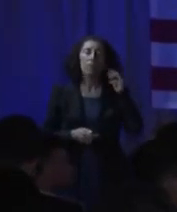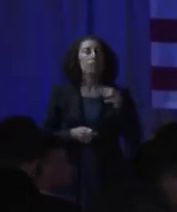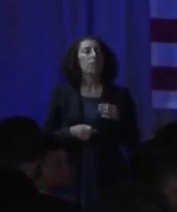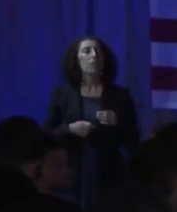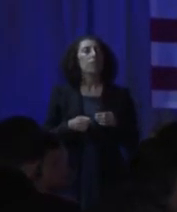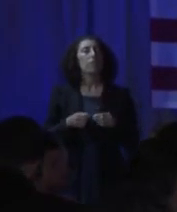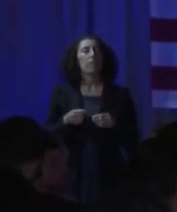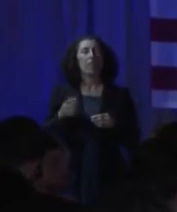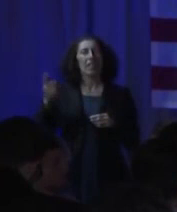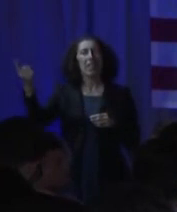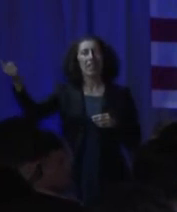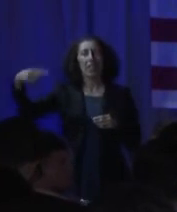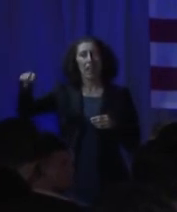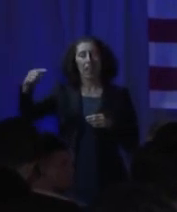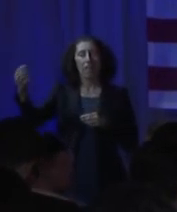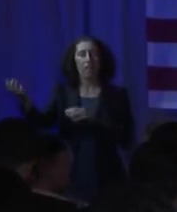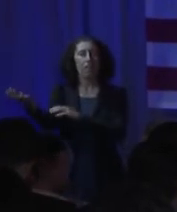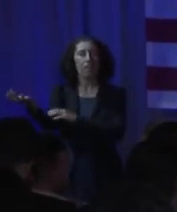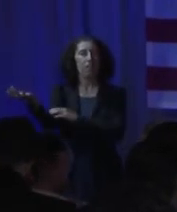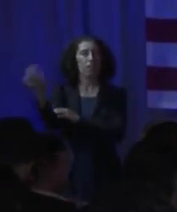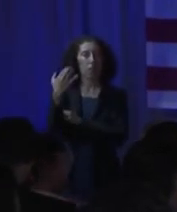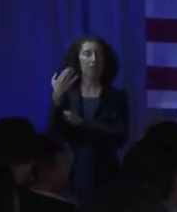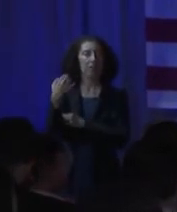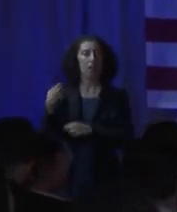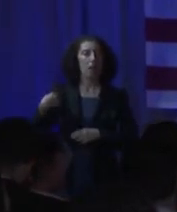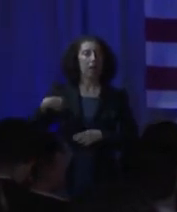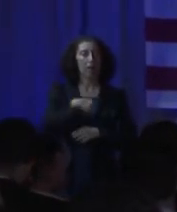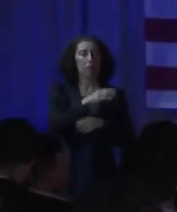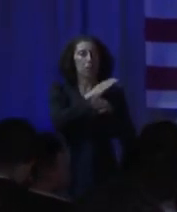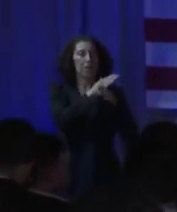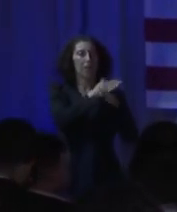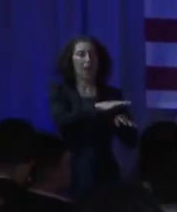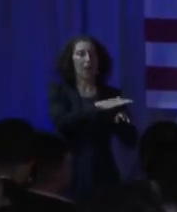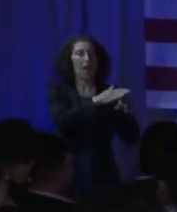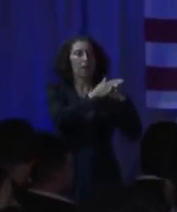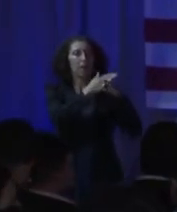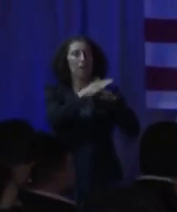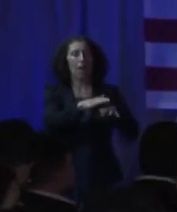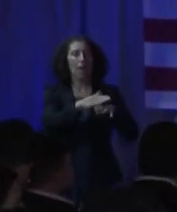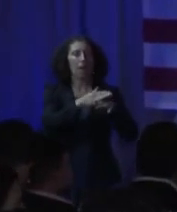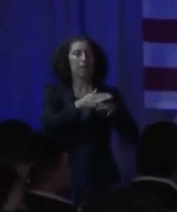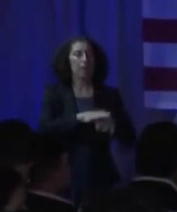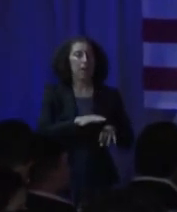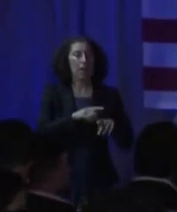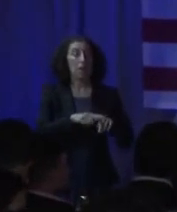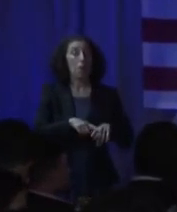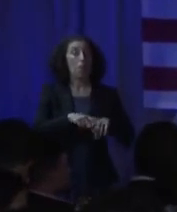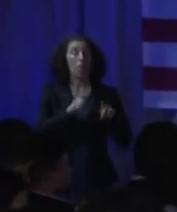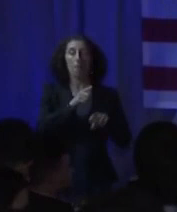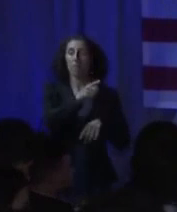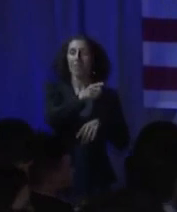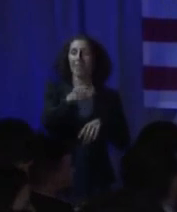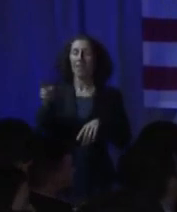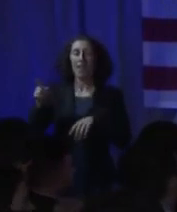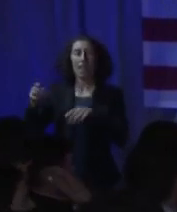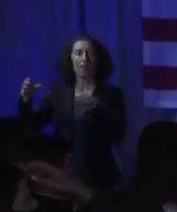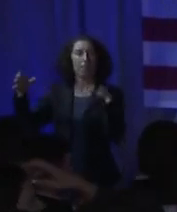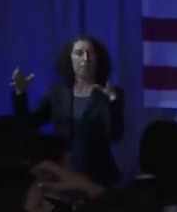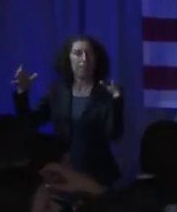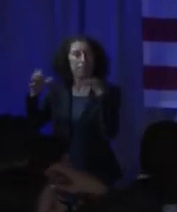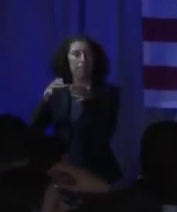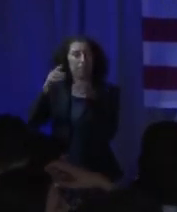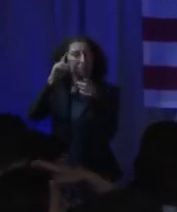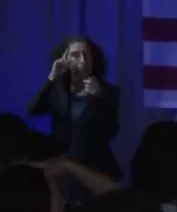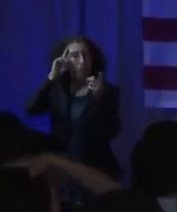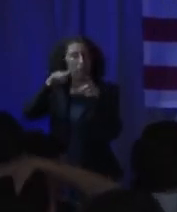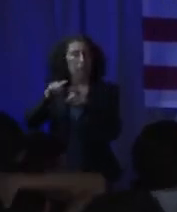Top Hochul aides tell me that they want to close this night out early. The governor is expected to come down and speak to her supporters within the next